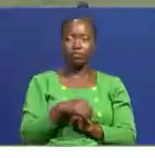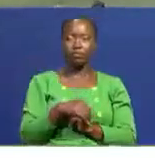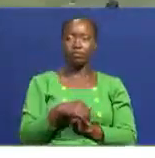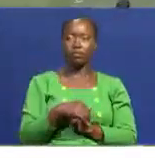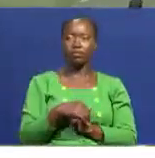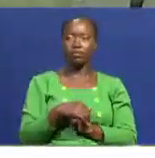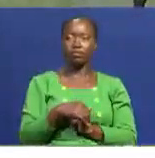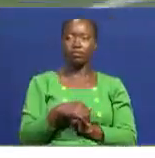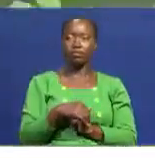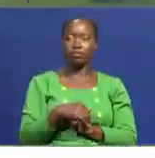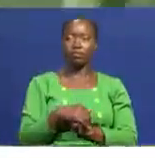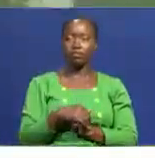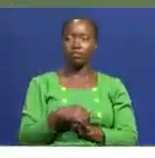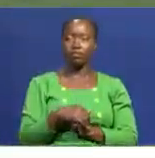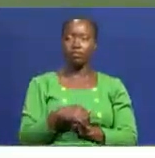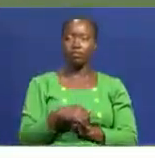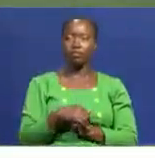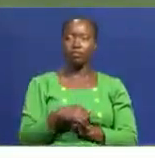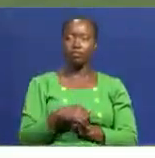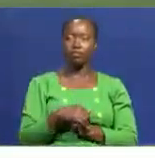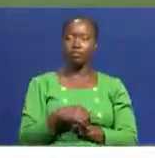now, and there is the away goal.